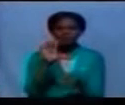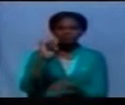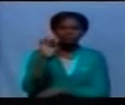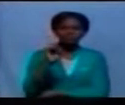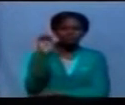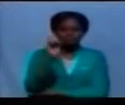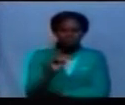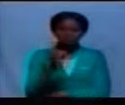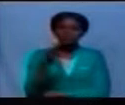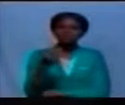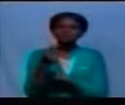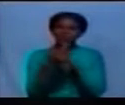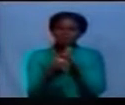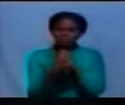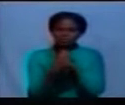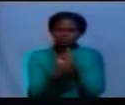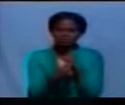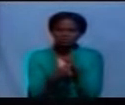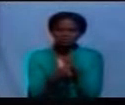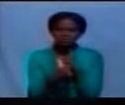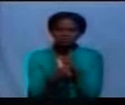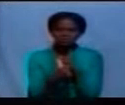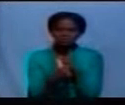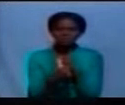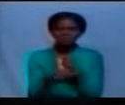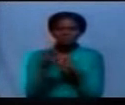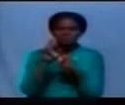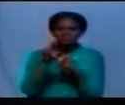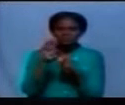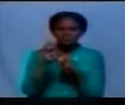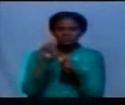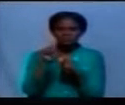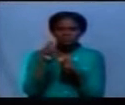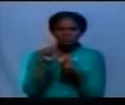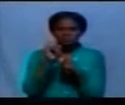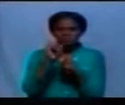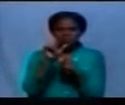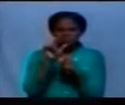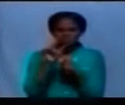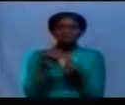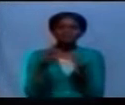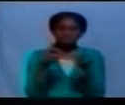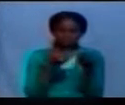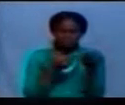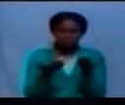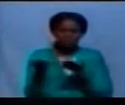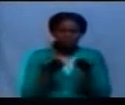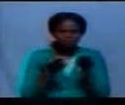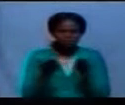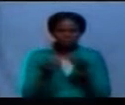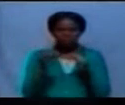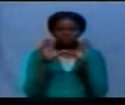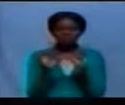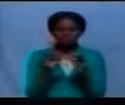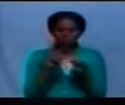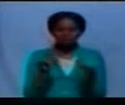80% of those accounts are retail accounts. They are savings accounts. And